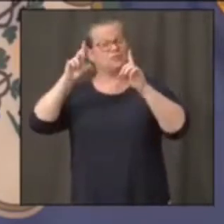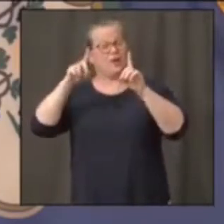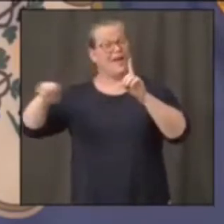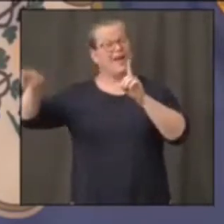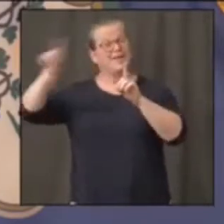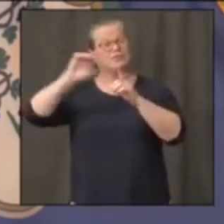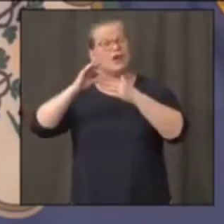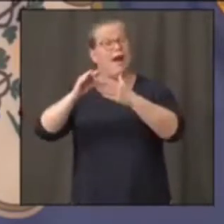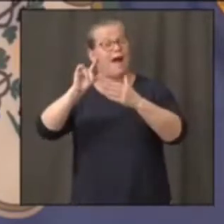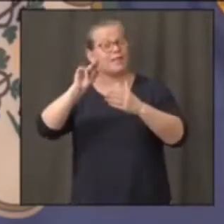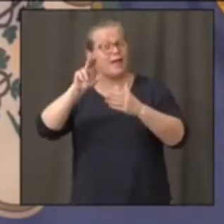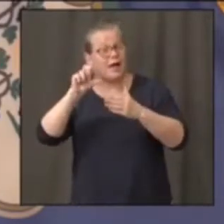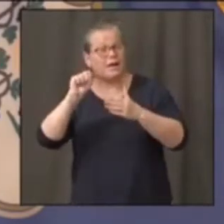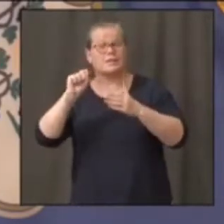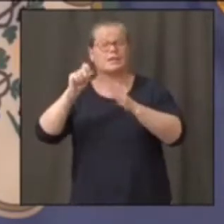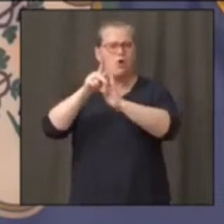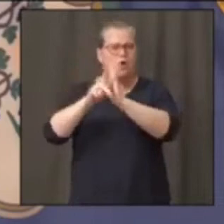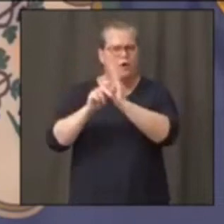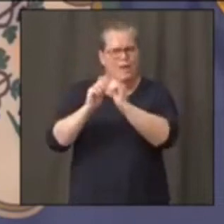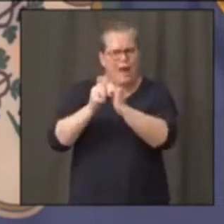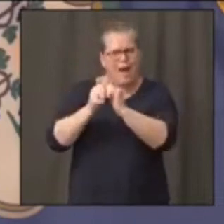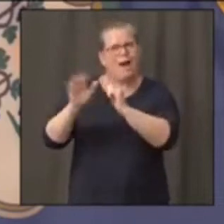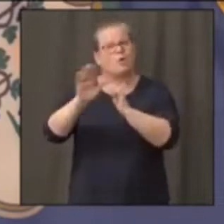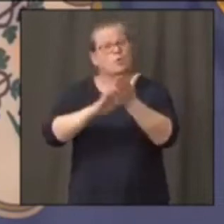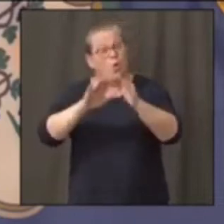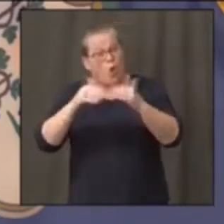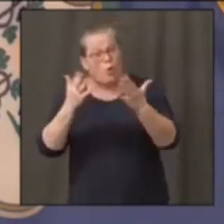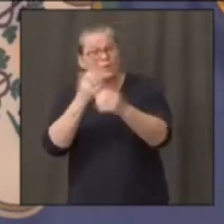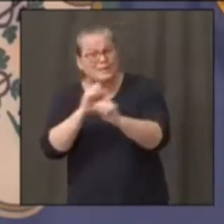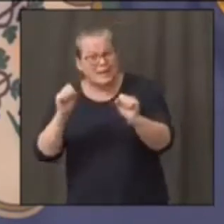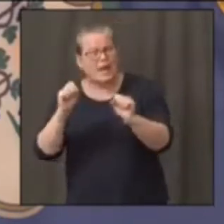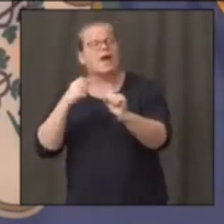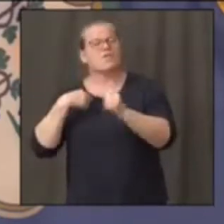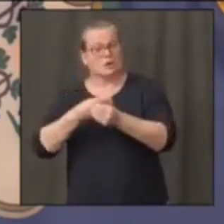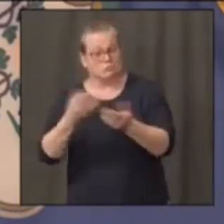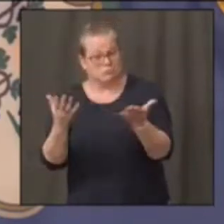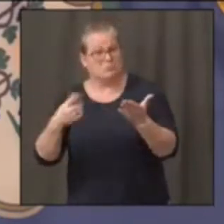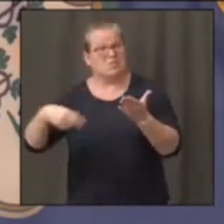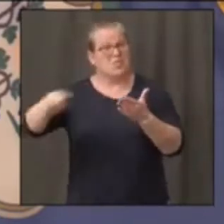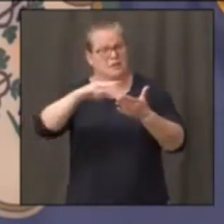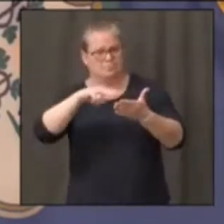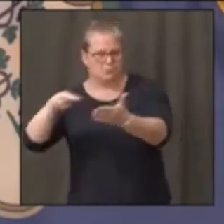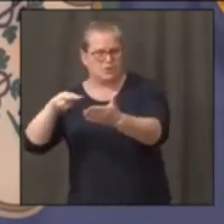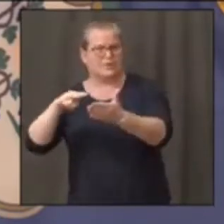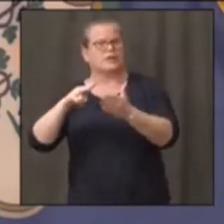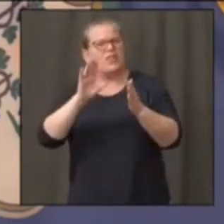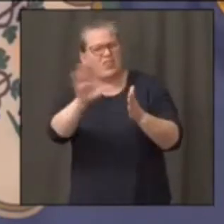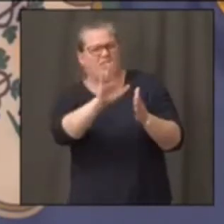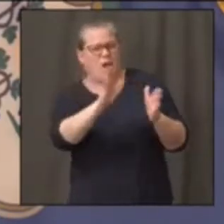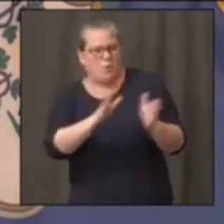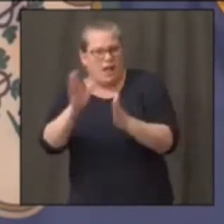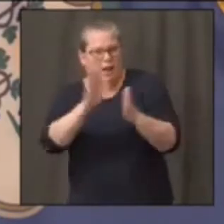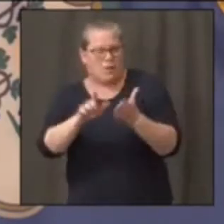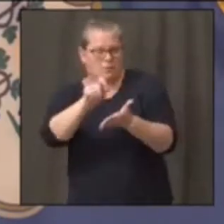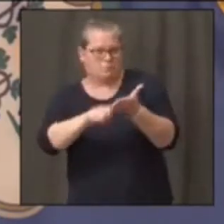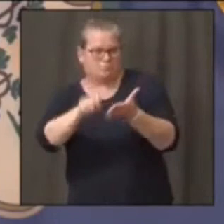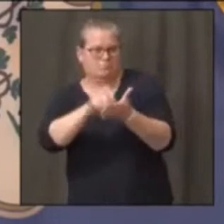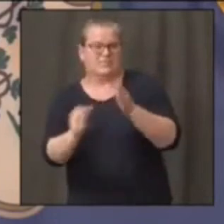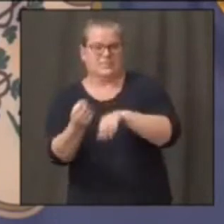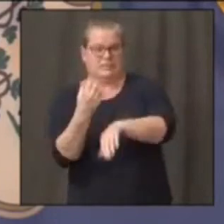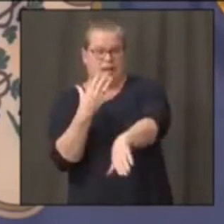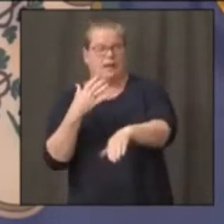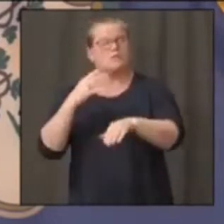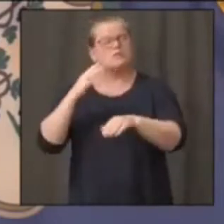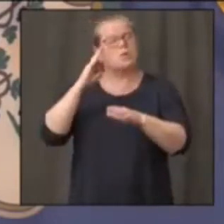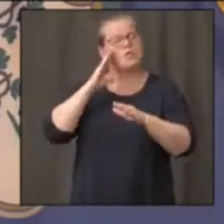schools safely. They're going to give us their feedback. And we just thought Miguel would have an opportunity, our Commissioner of Education, to answer a few of